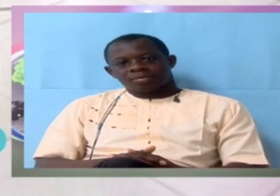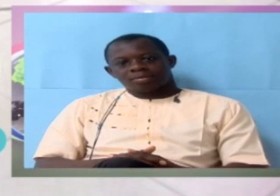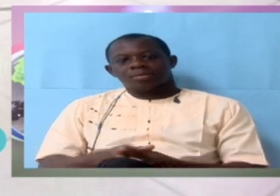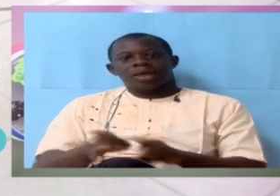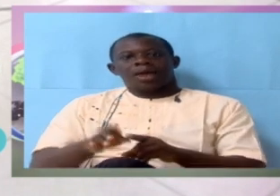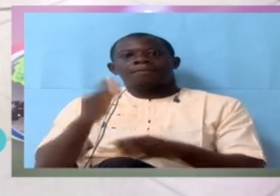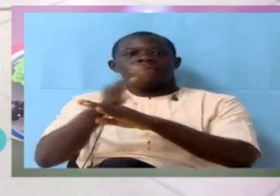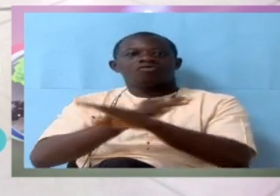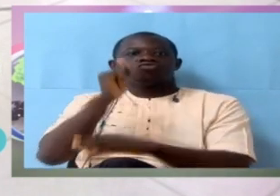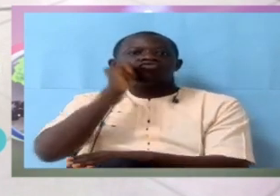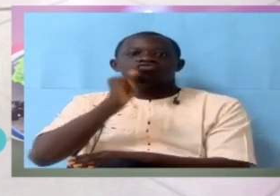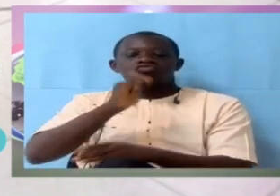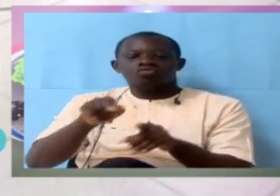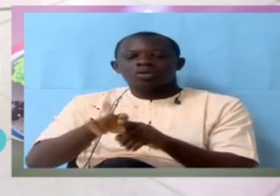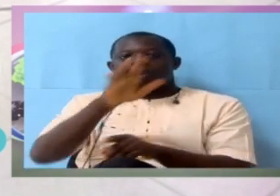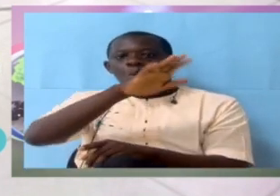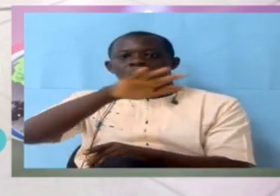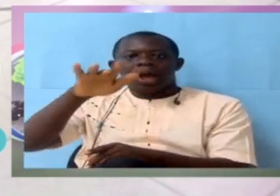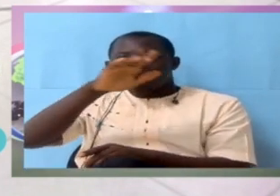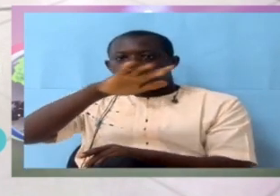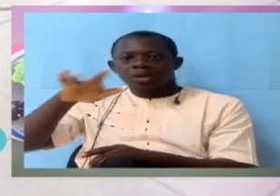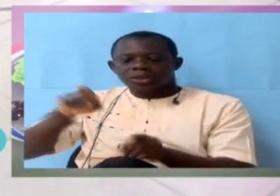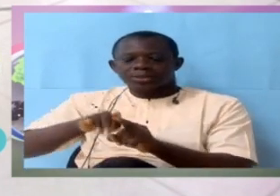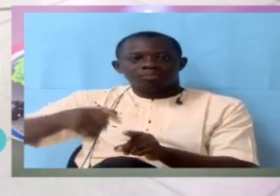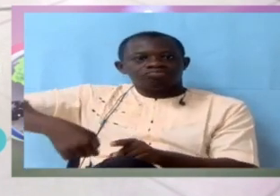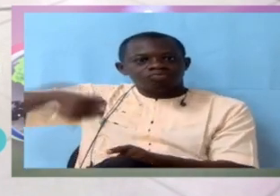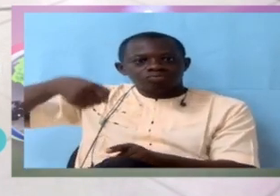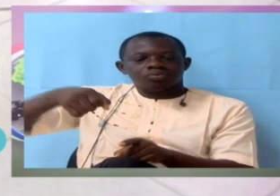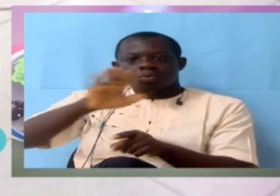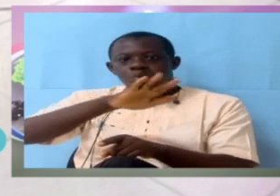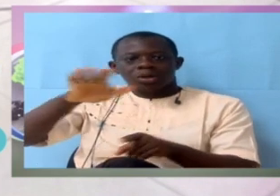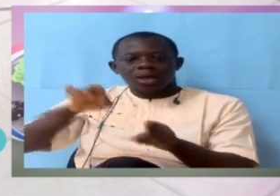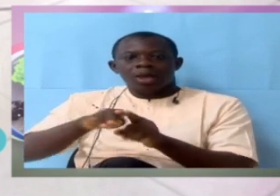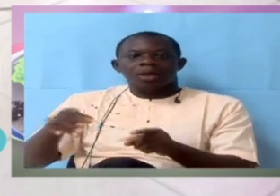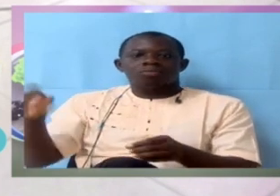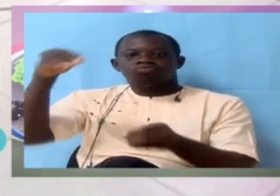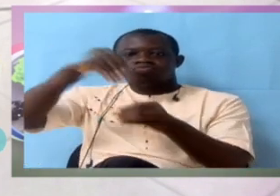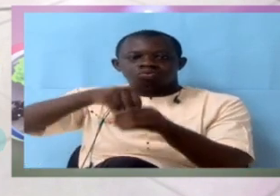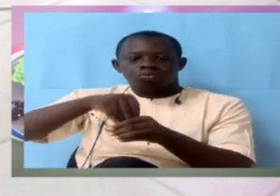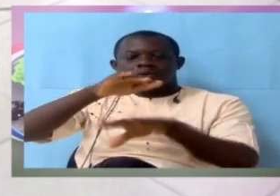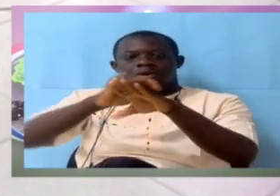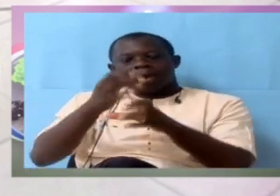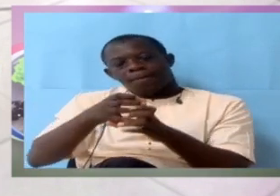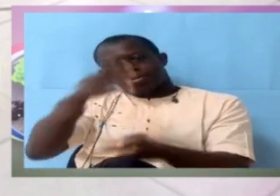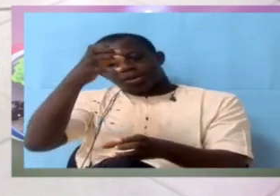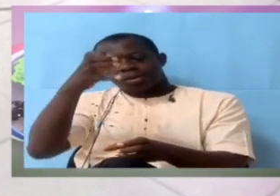They used to warm some water by kettle and put it inside a container.